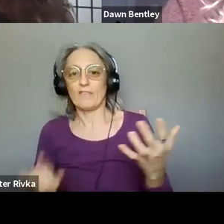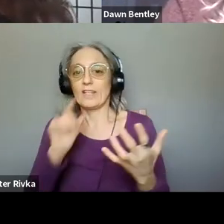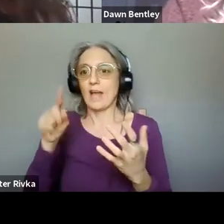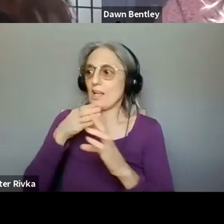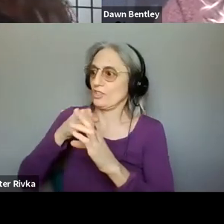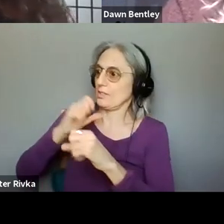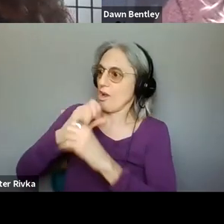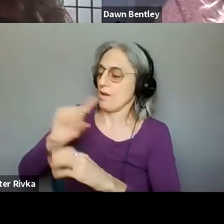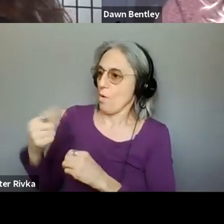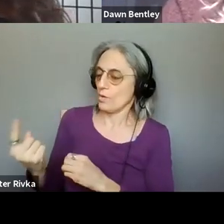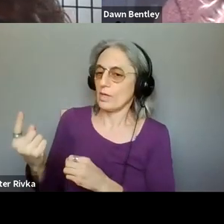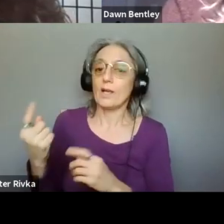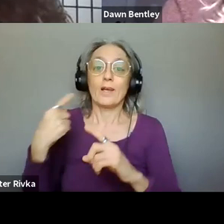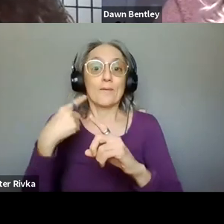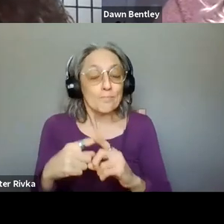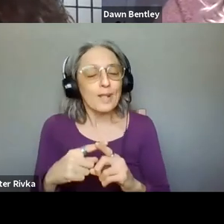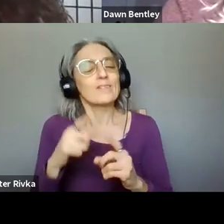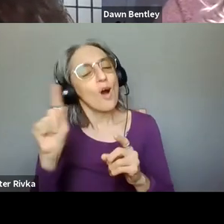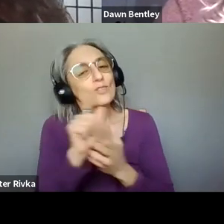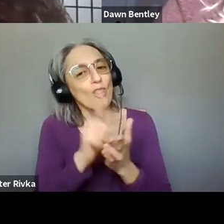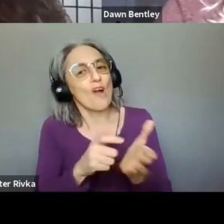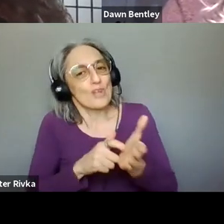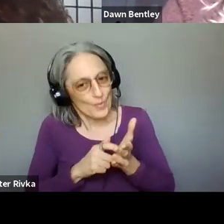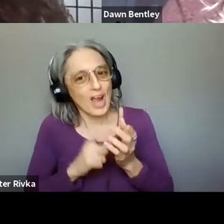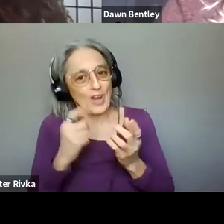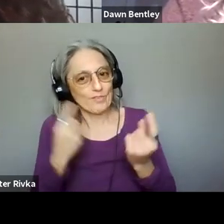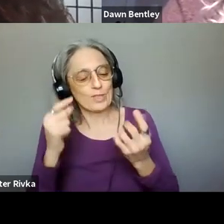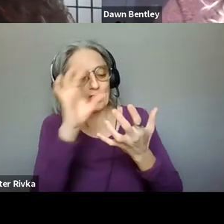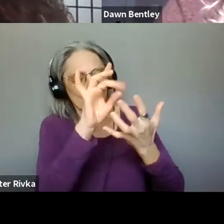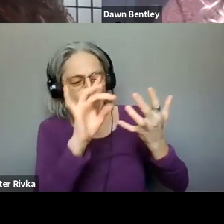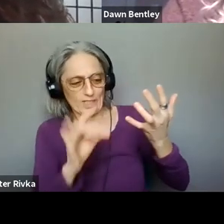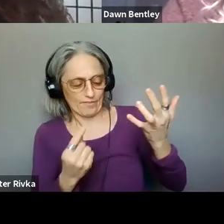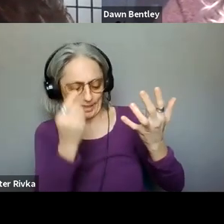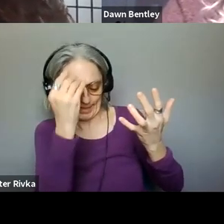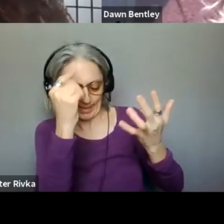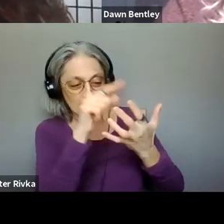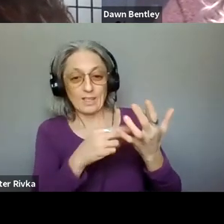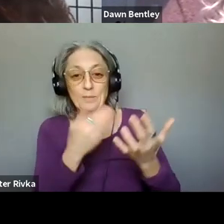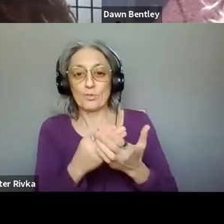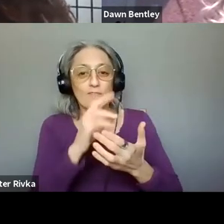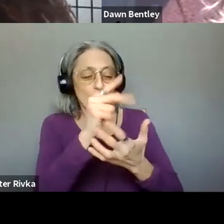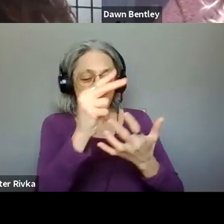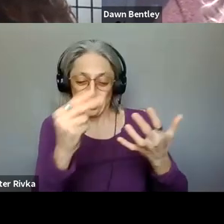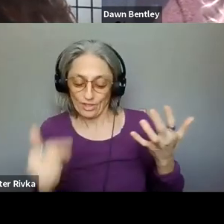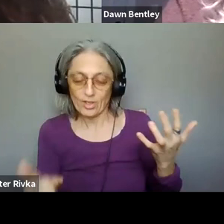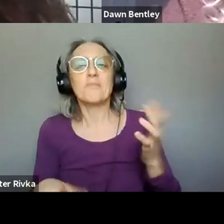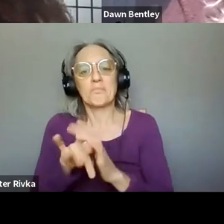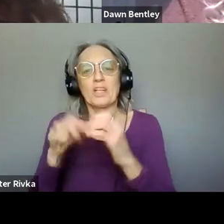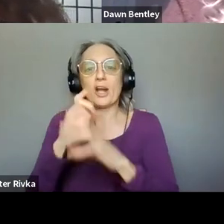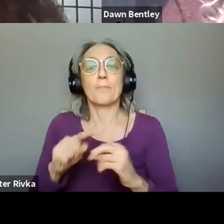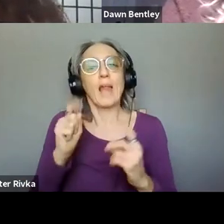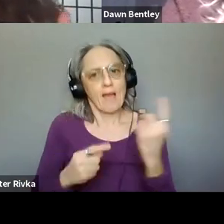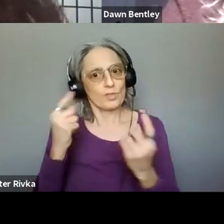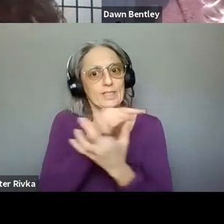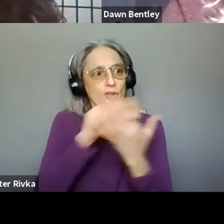fact that you are legally required to consider all of those alternatives and required to be able to show that none of those alternatives would be safe for the ward.